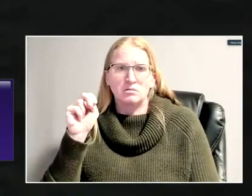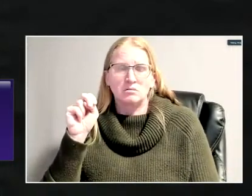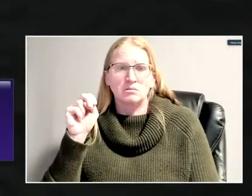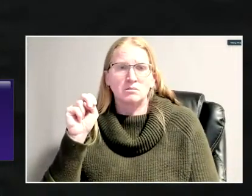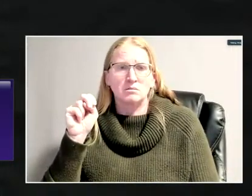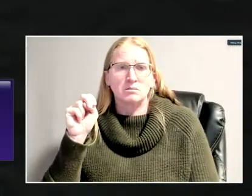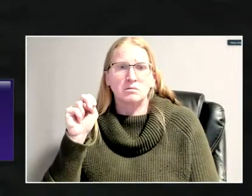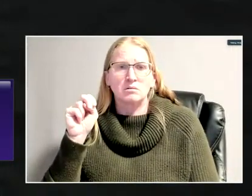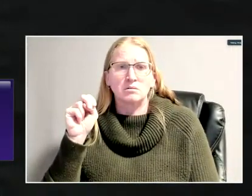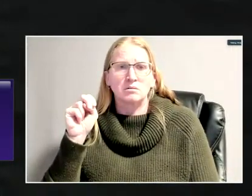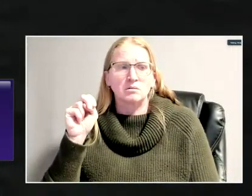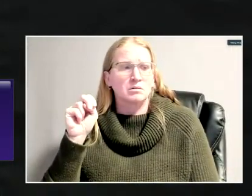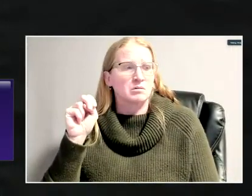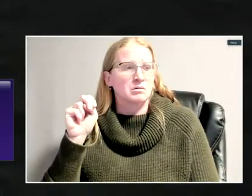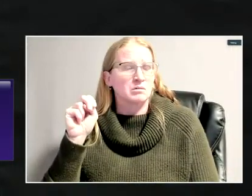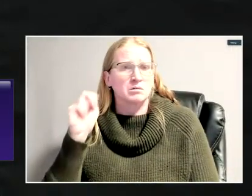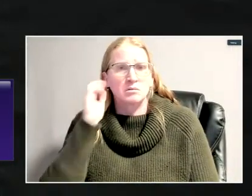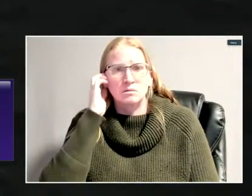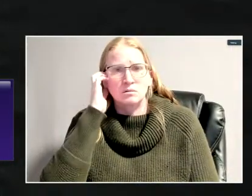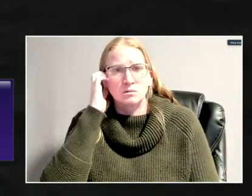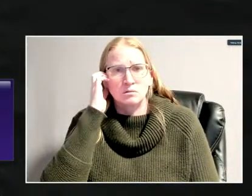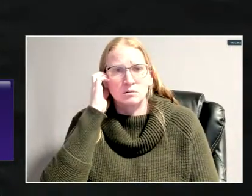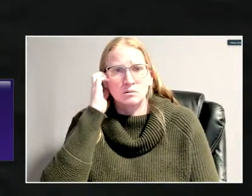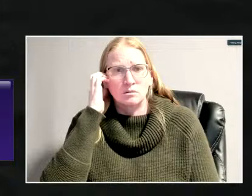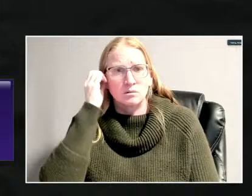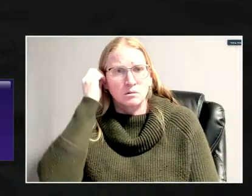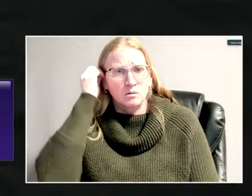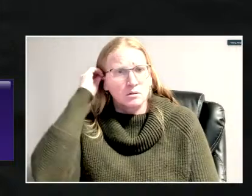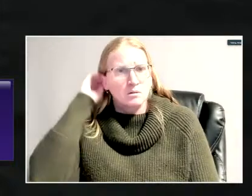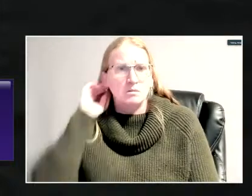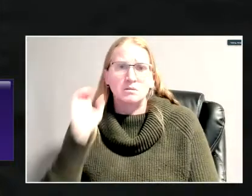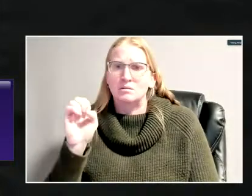the um Evans